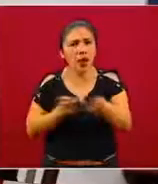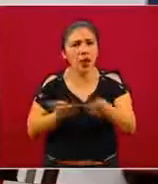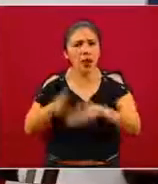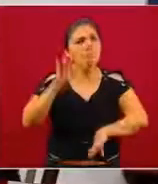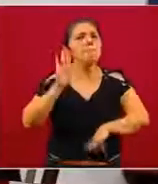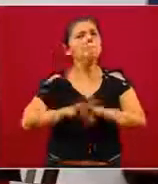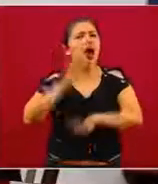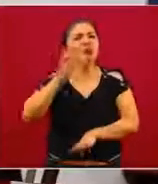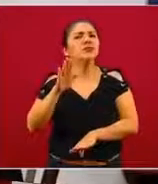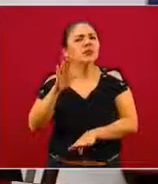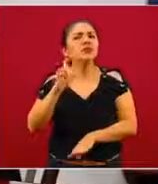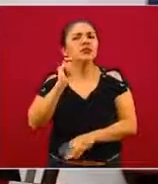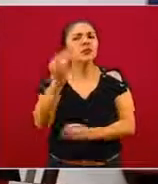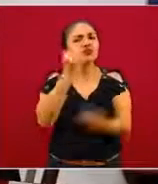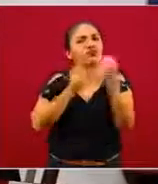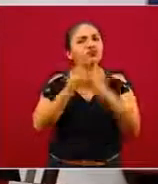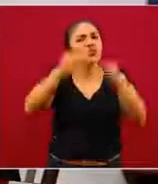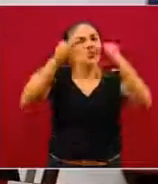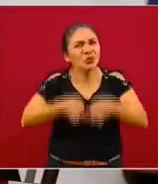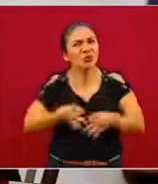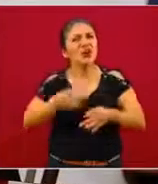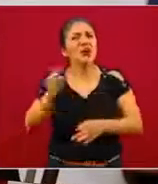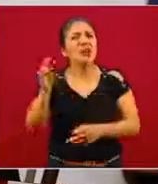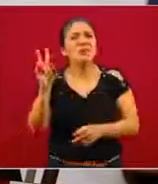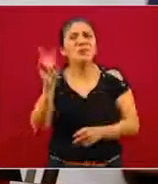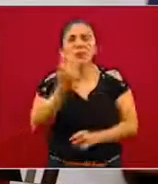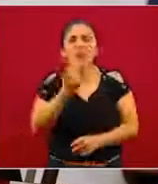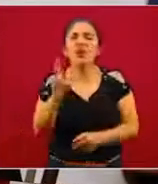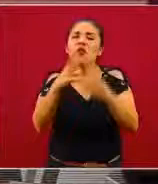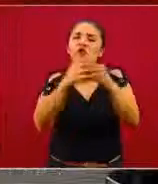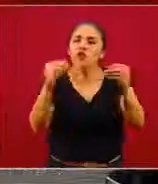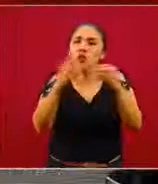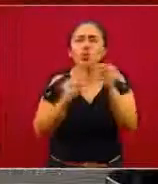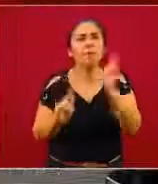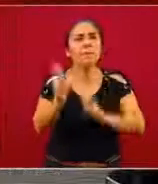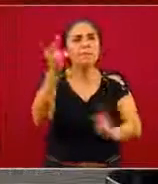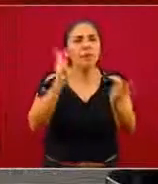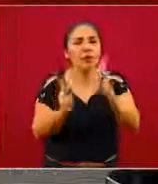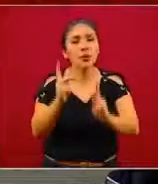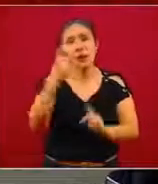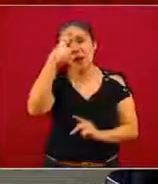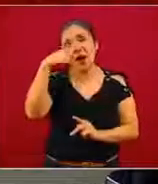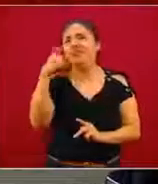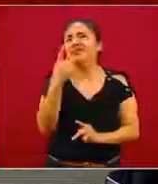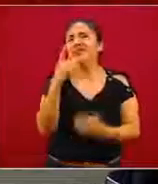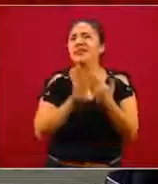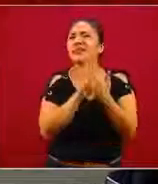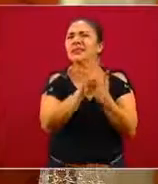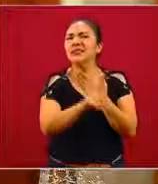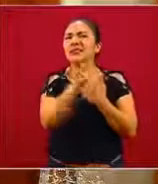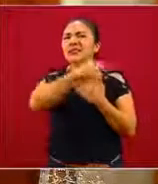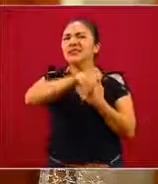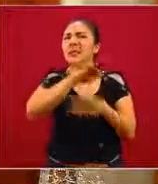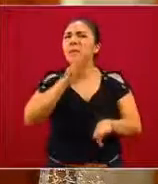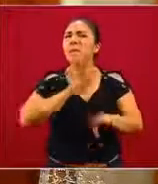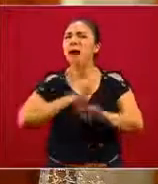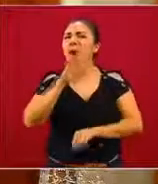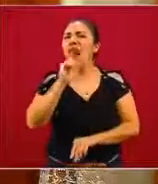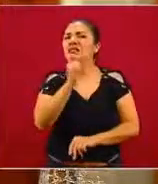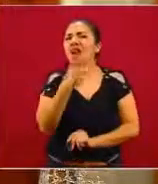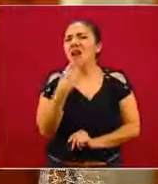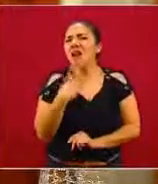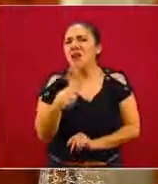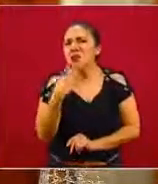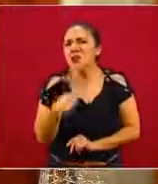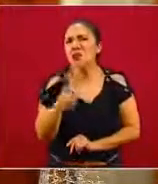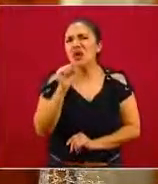on a daily basis as many nutritional foods they can, such as fruits and vegetables, to their children's diets, as well